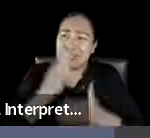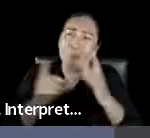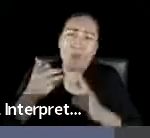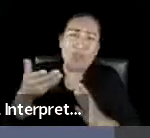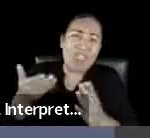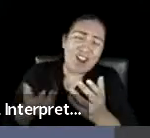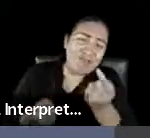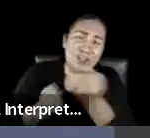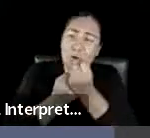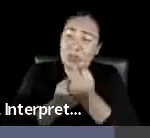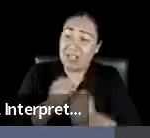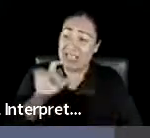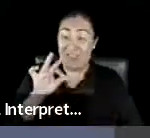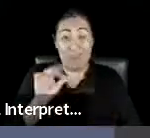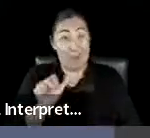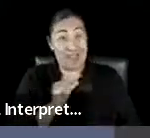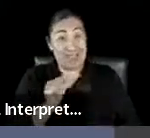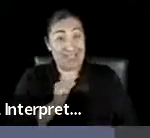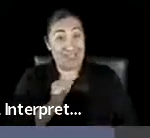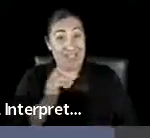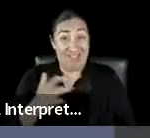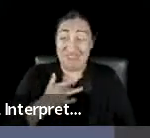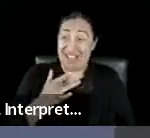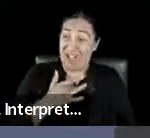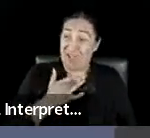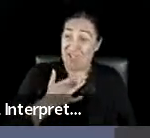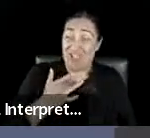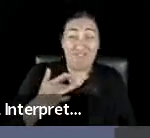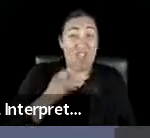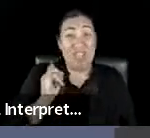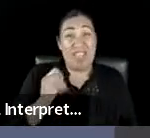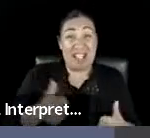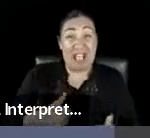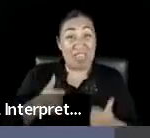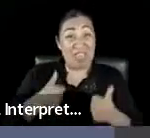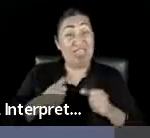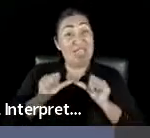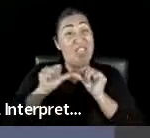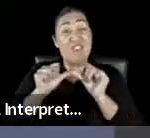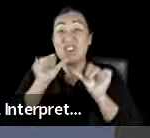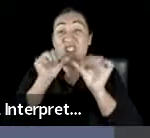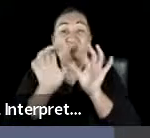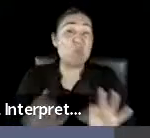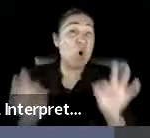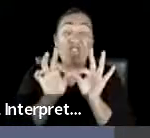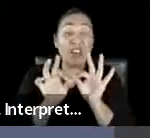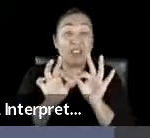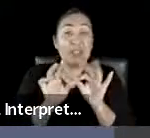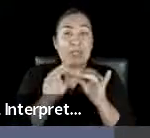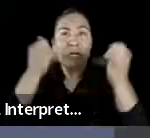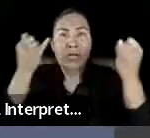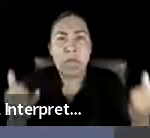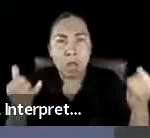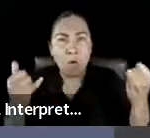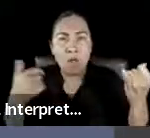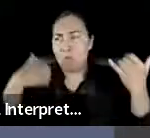I, at a point in my life, thought that living wasn't worth it, and now I'm so thankful that I learned how important it was